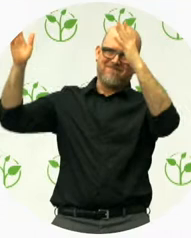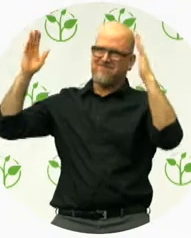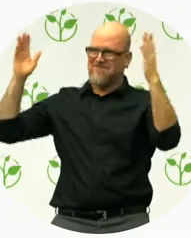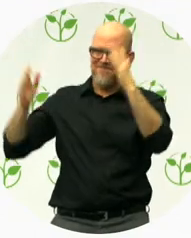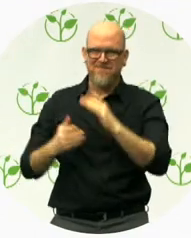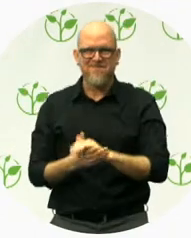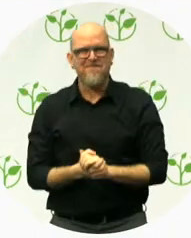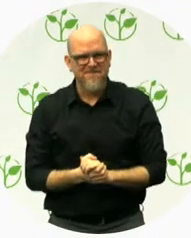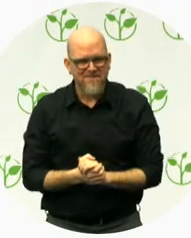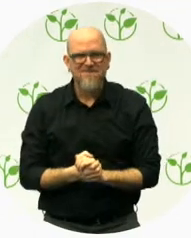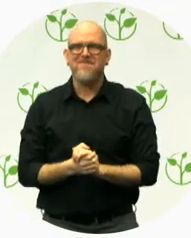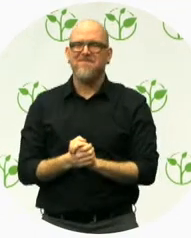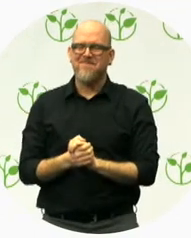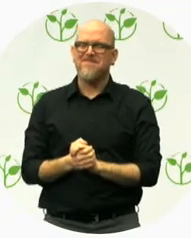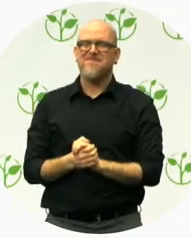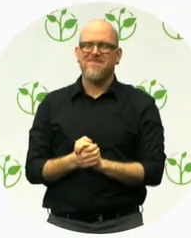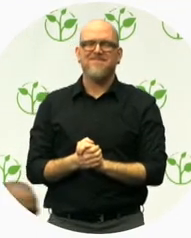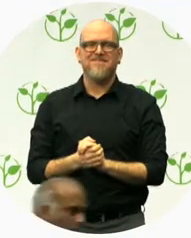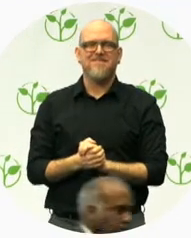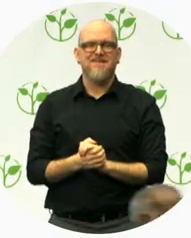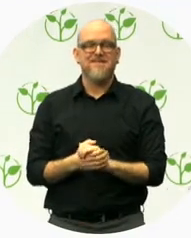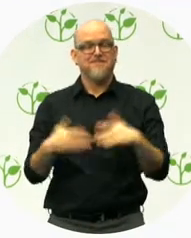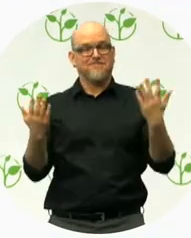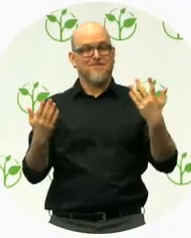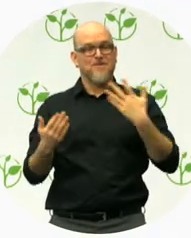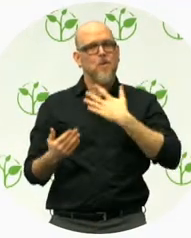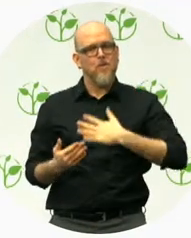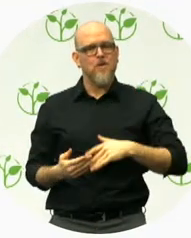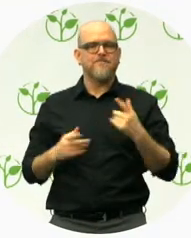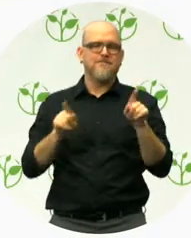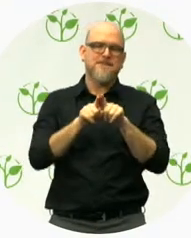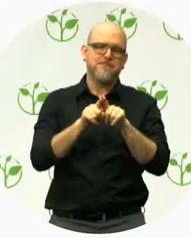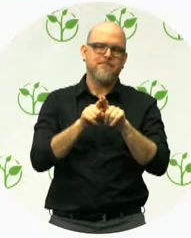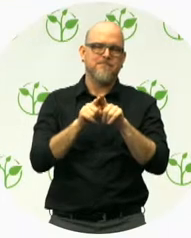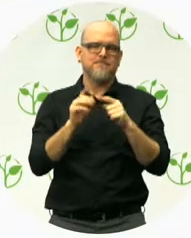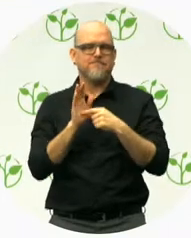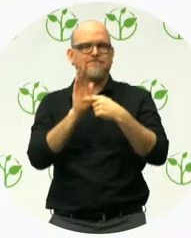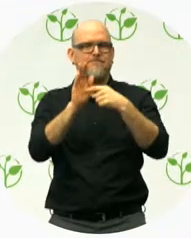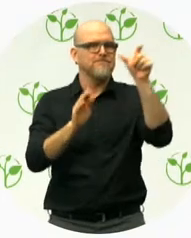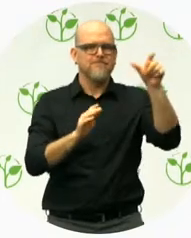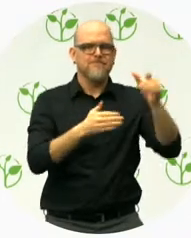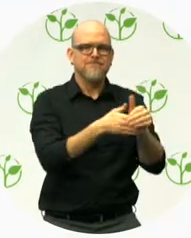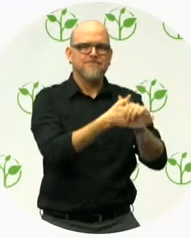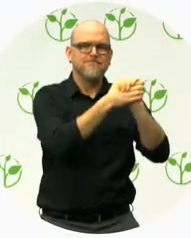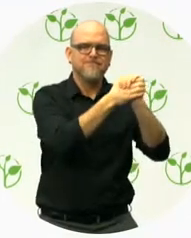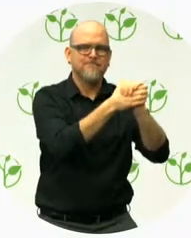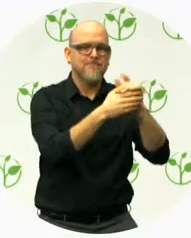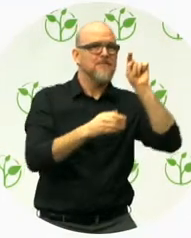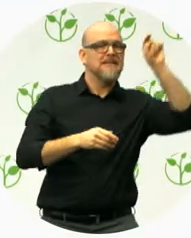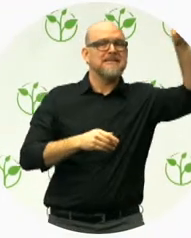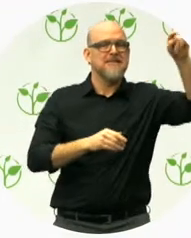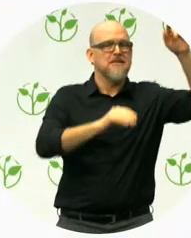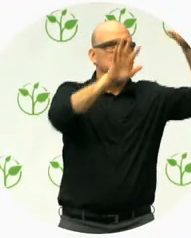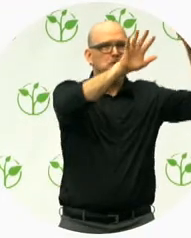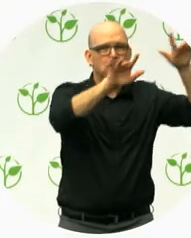Now, I also want to send love out to the people in the snow because it's freezing cold, and but I'm really sorry we